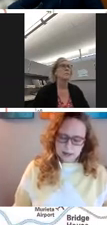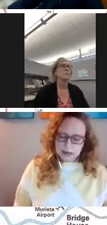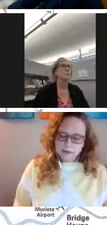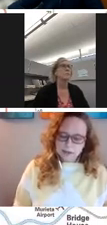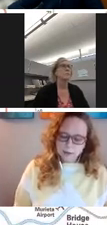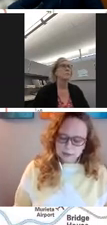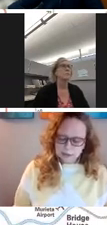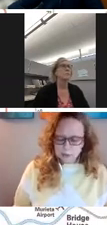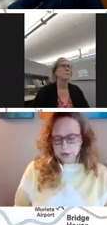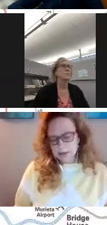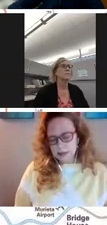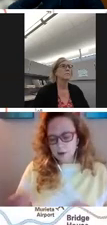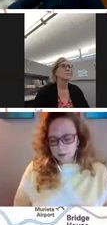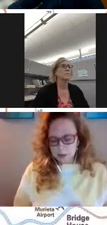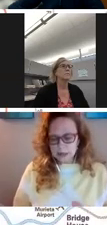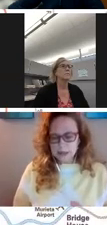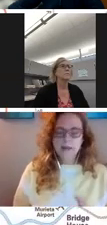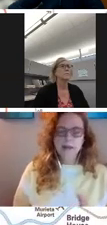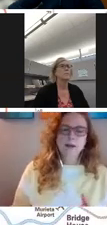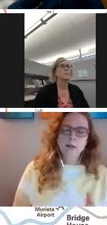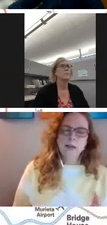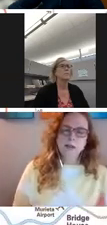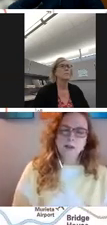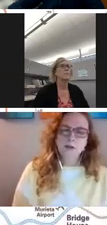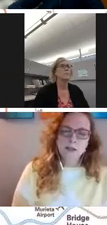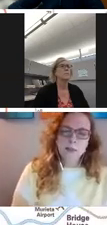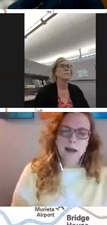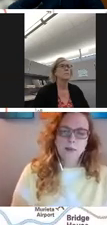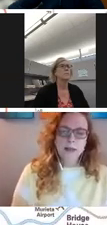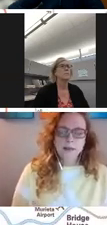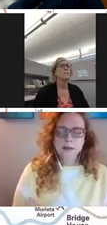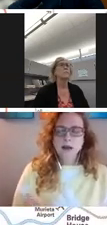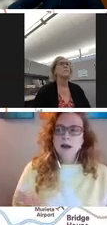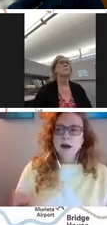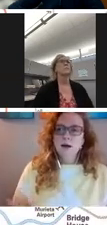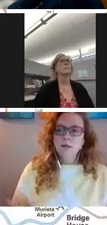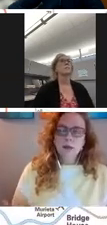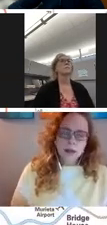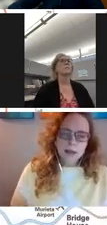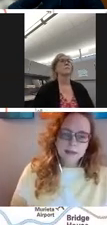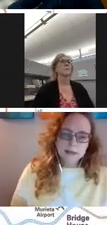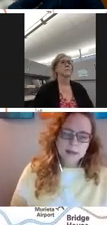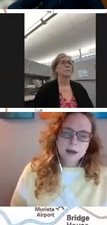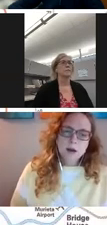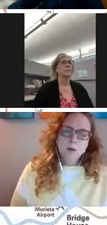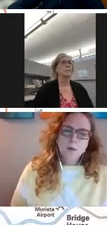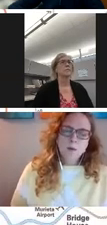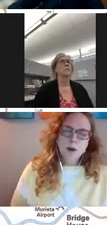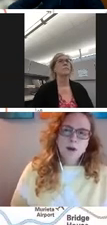it's that if someone is experiencing homelessness and then they're being served as a Pathways